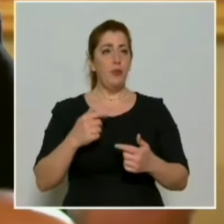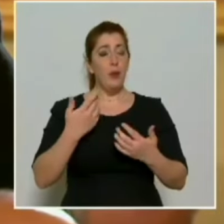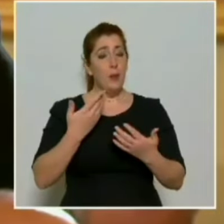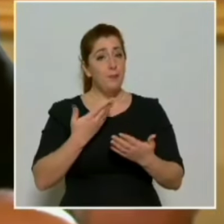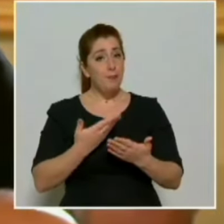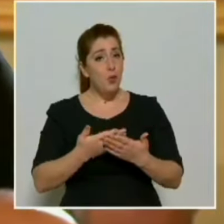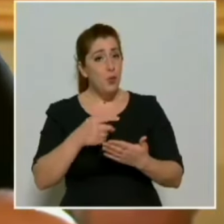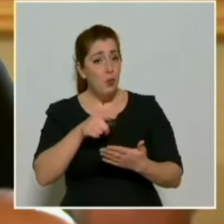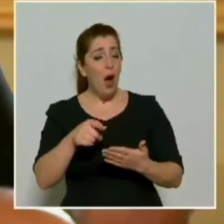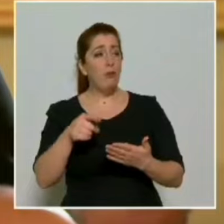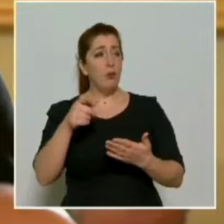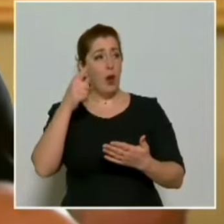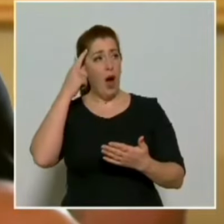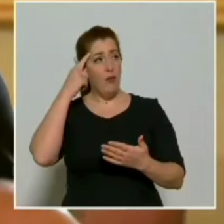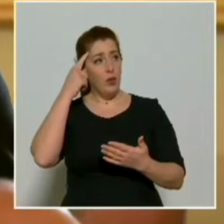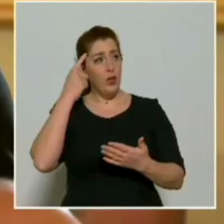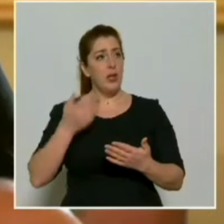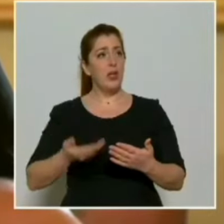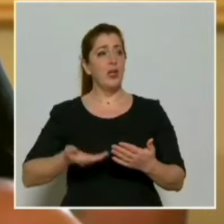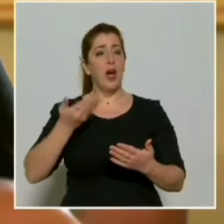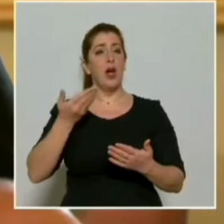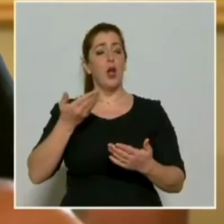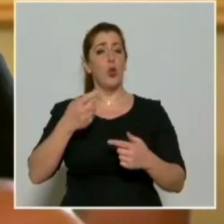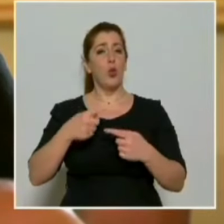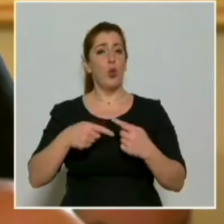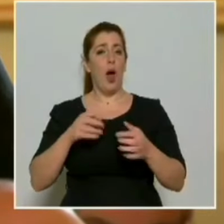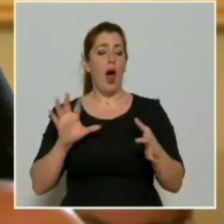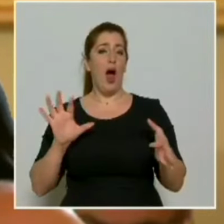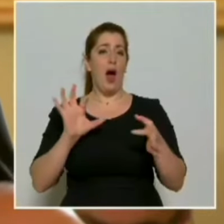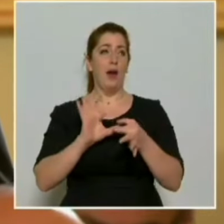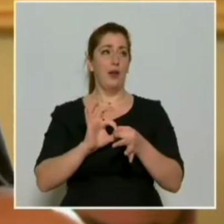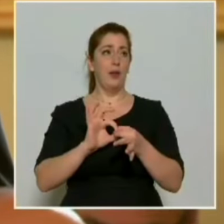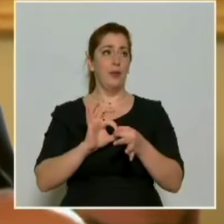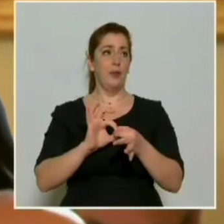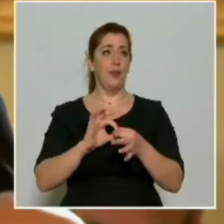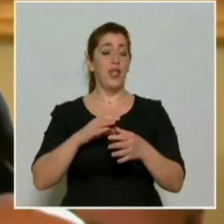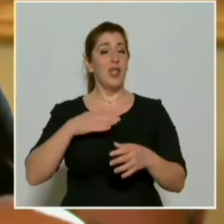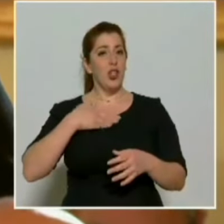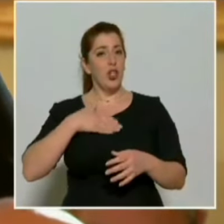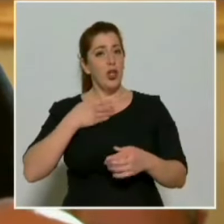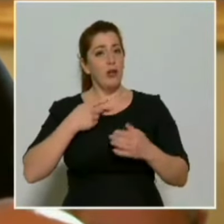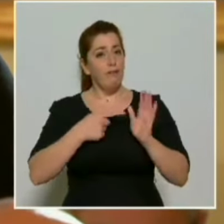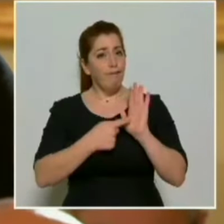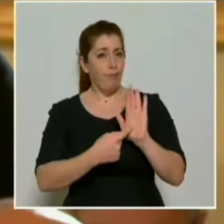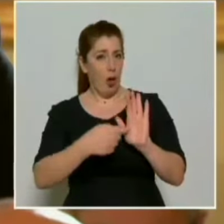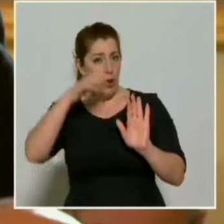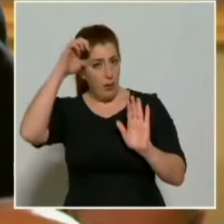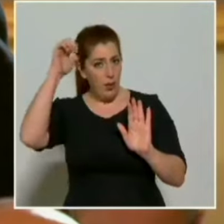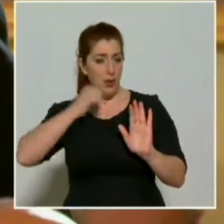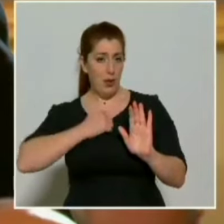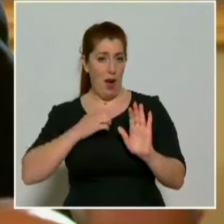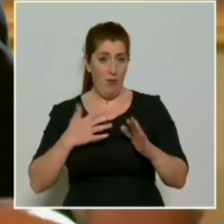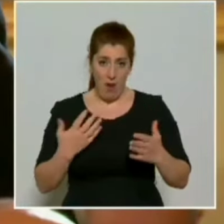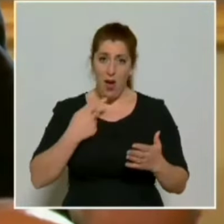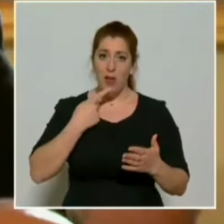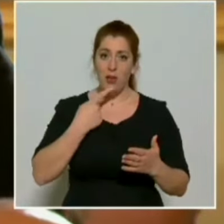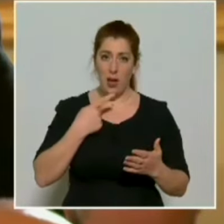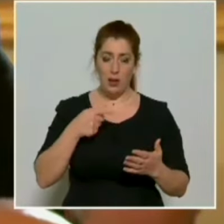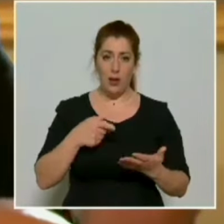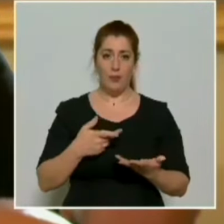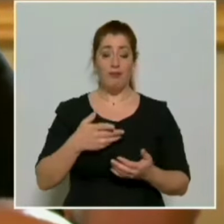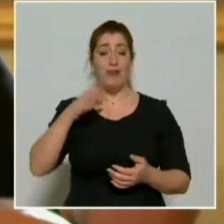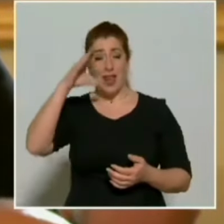dan il mod irid naqsem l-esperienza tiegħi li għaliex ngħid dan.